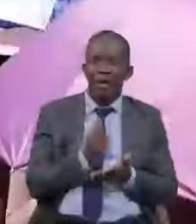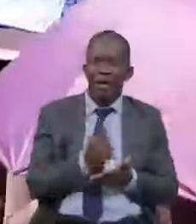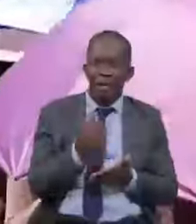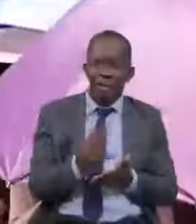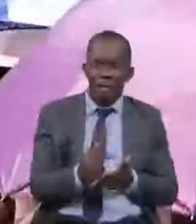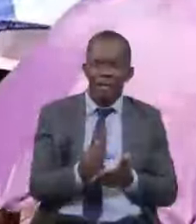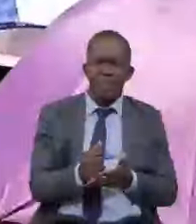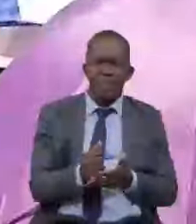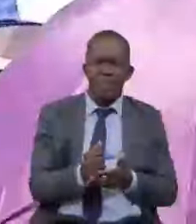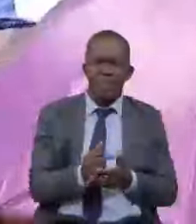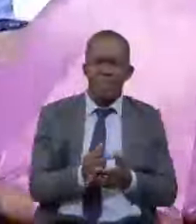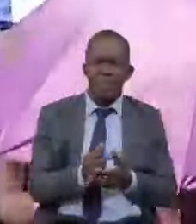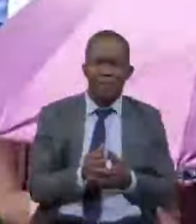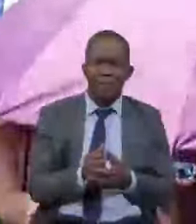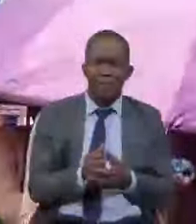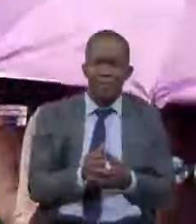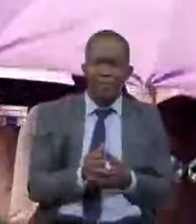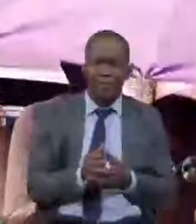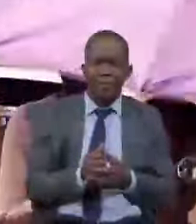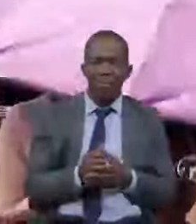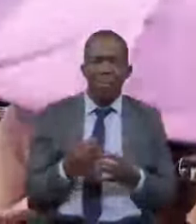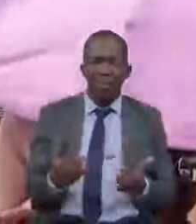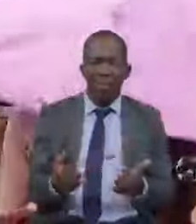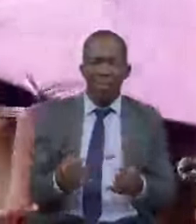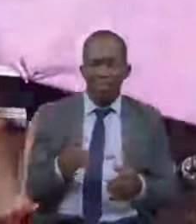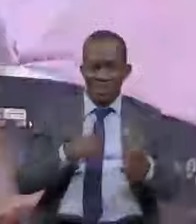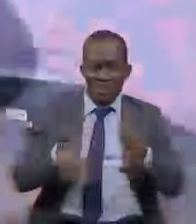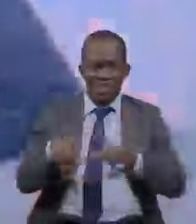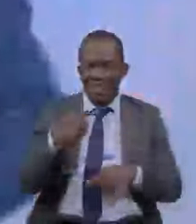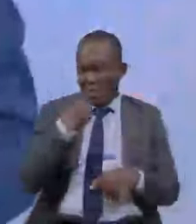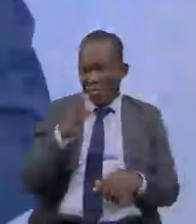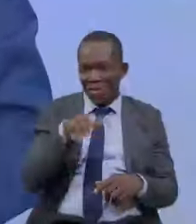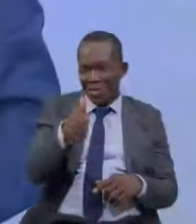Now you say it for yourself. In Jesus' name I pray. Everybody, 1, 2, 3, go. In